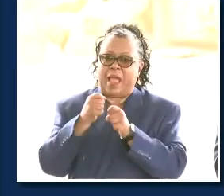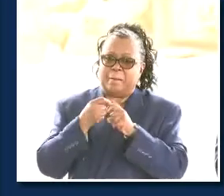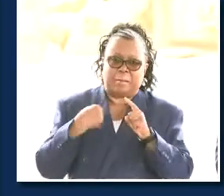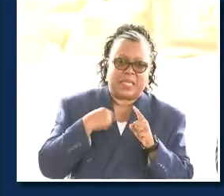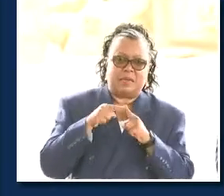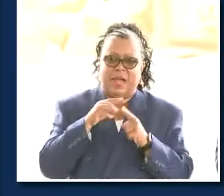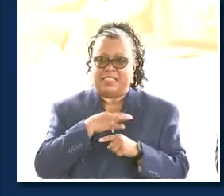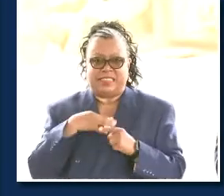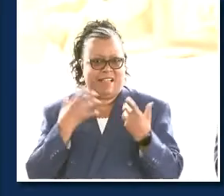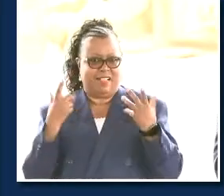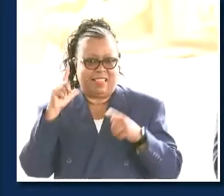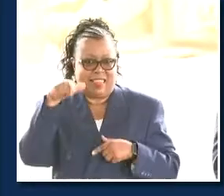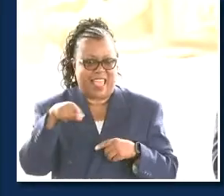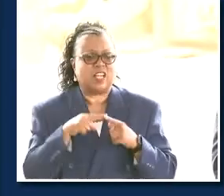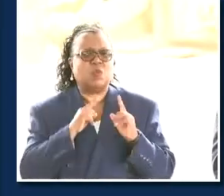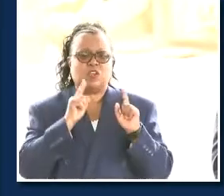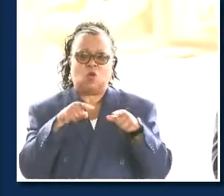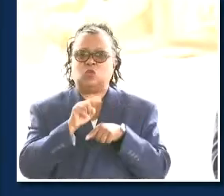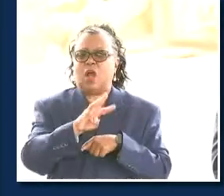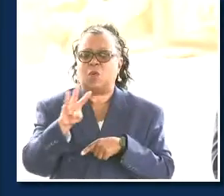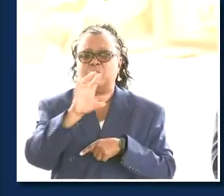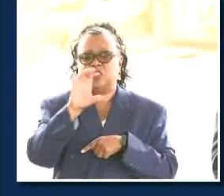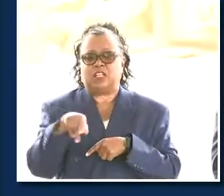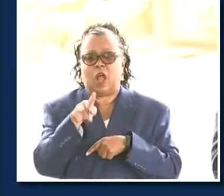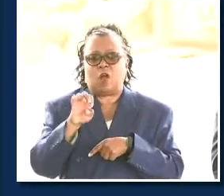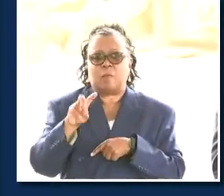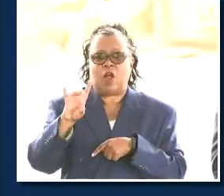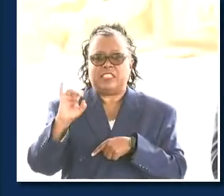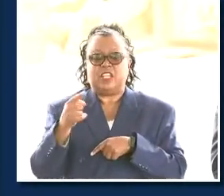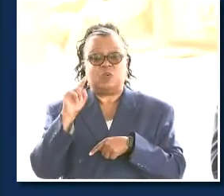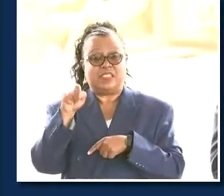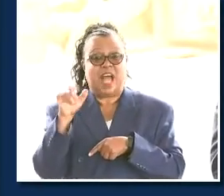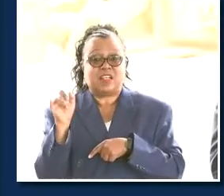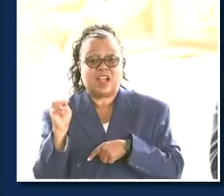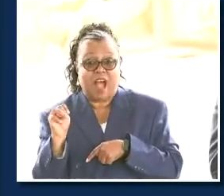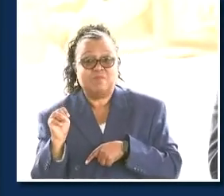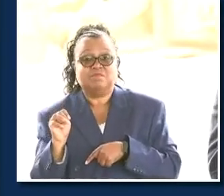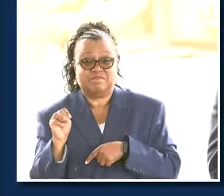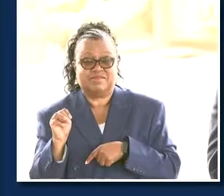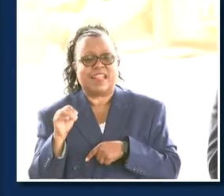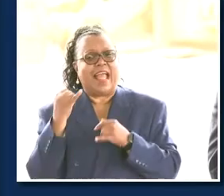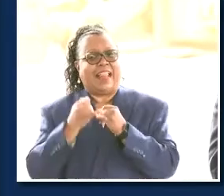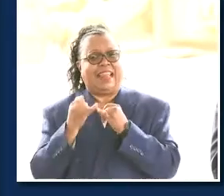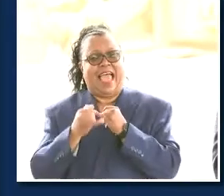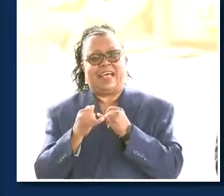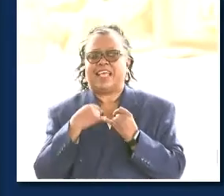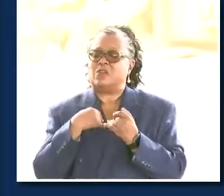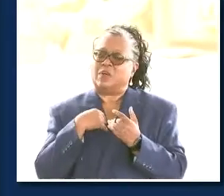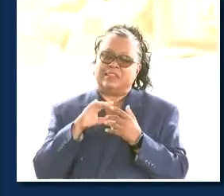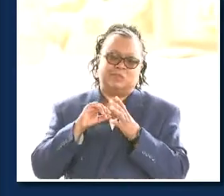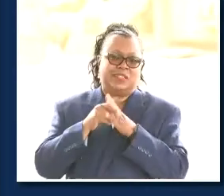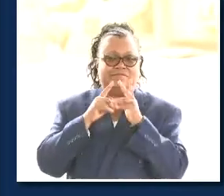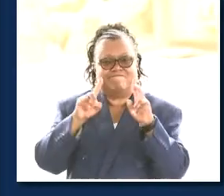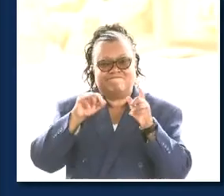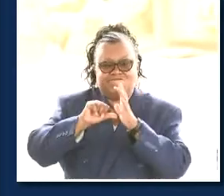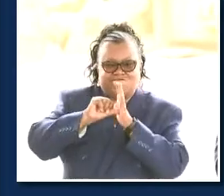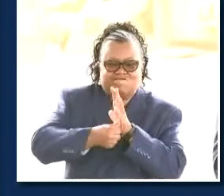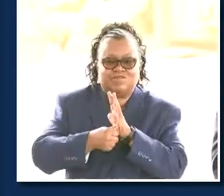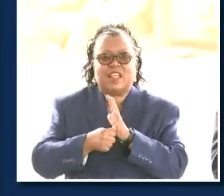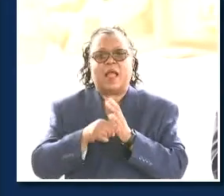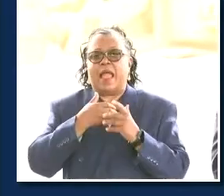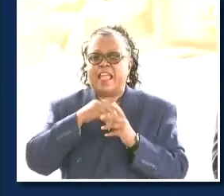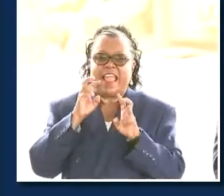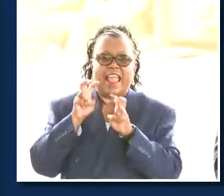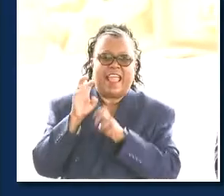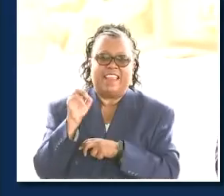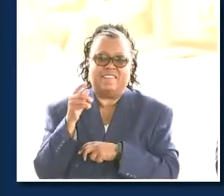my staff afterwards, or go to our website, chicagoparkdistrict.com. And lastly, I just want to put an exclamation point on Invest Southwest